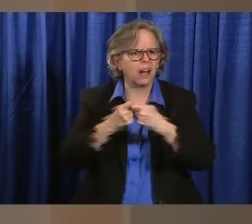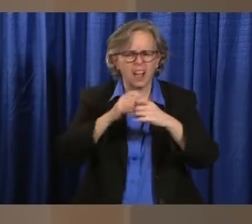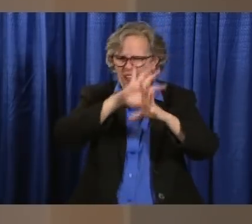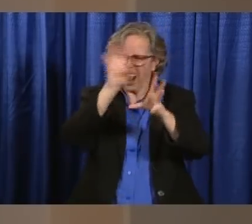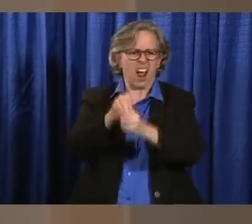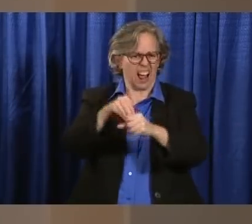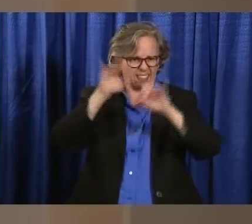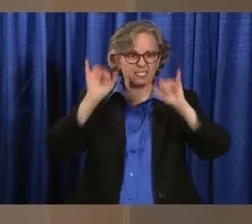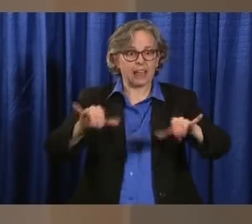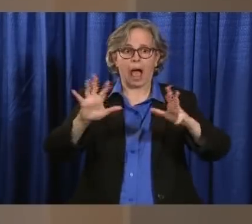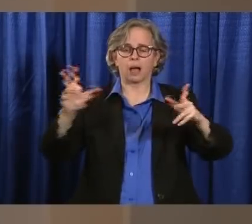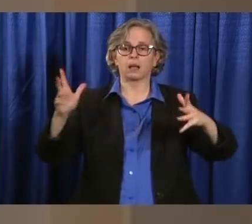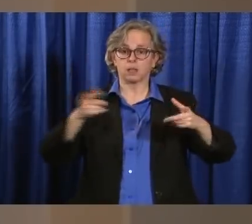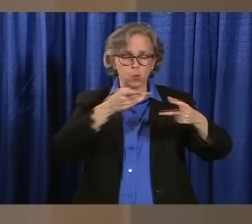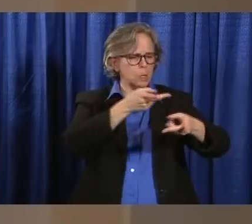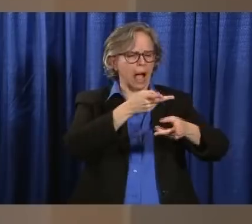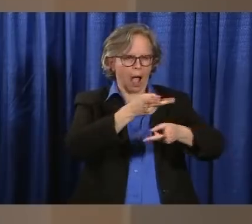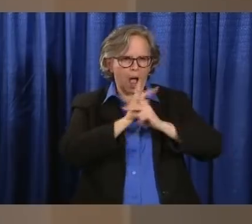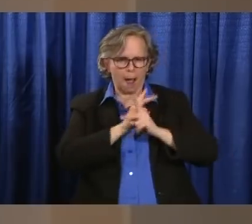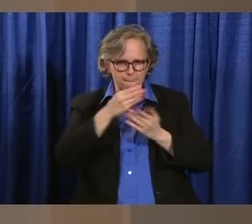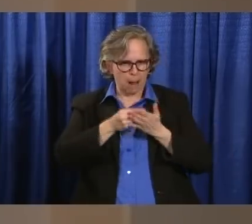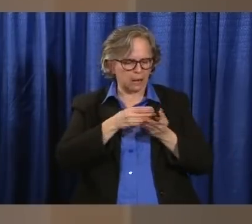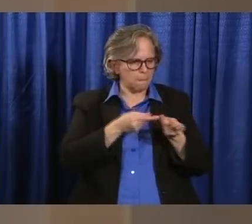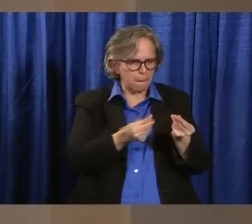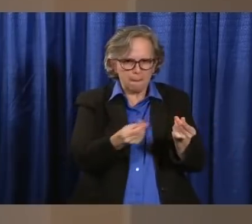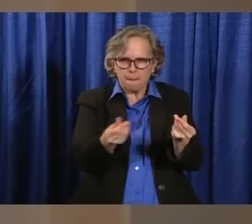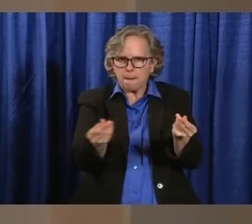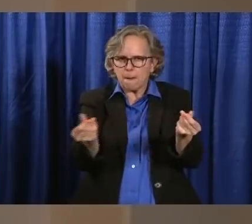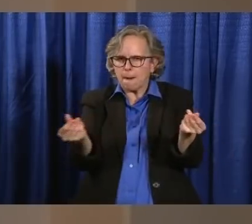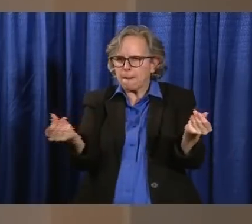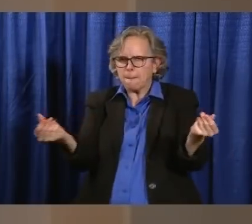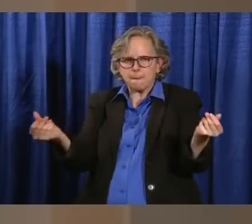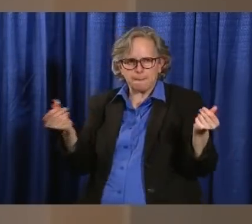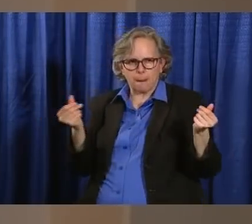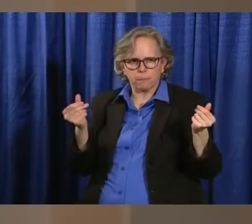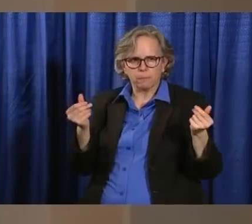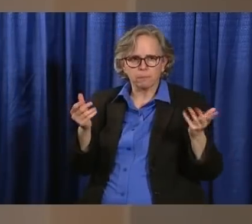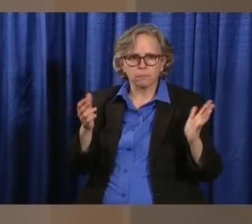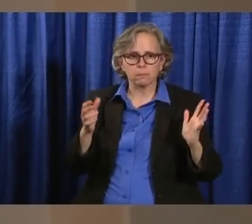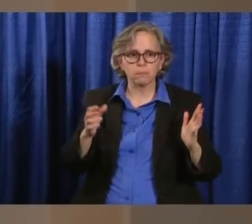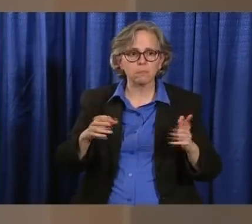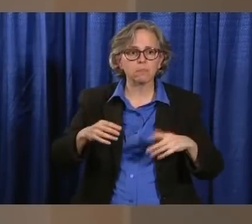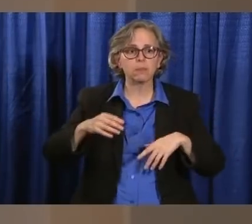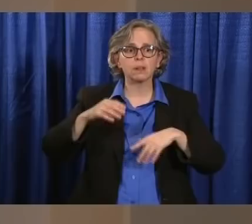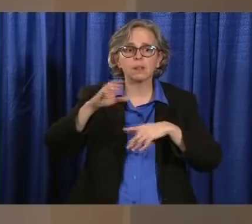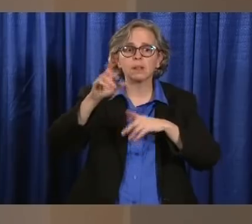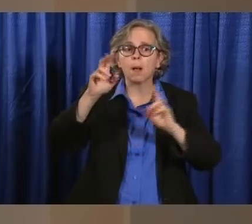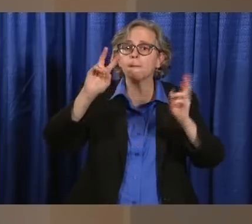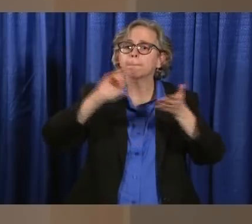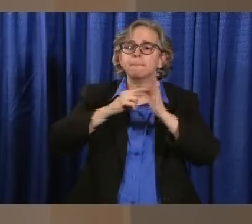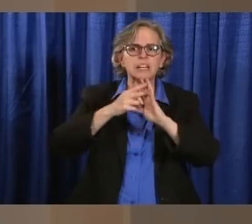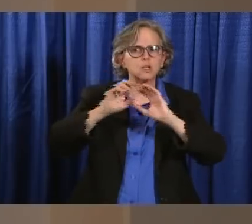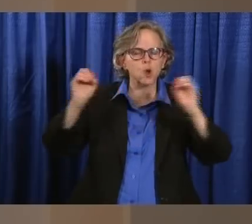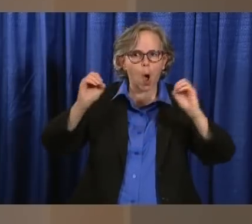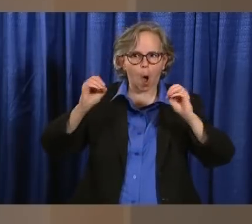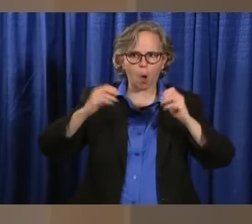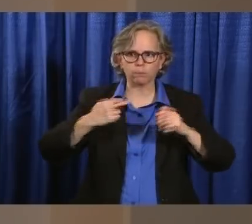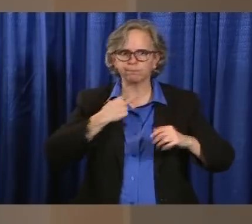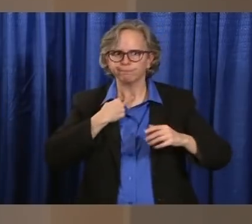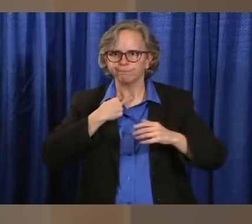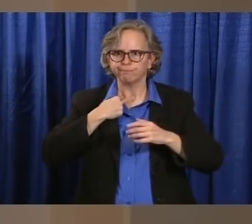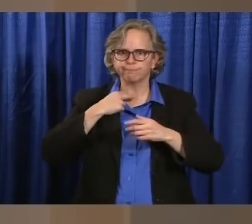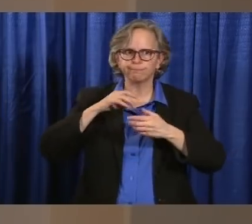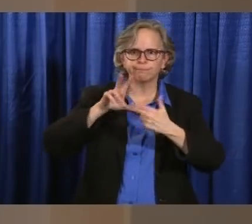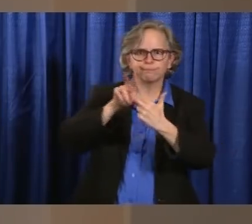look into this to see if it works for you. No collateral, no personal guarantees, no fees involved. So they've tried to make this